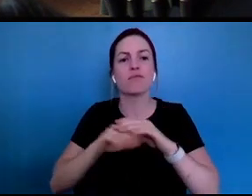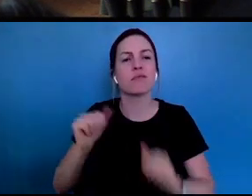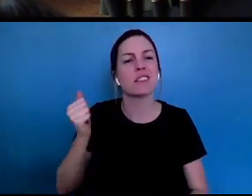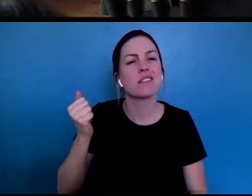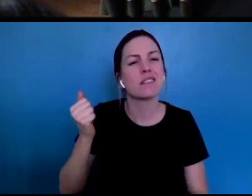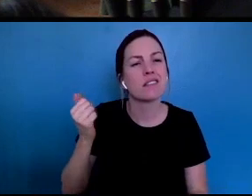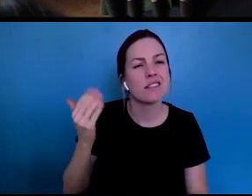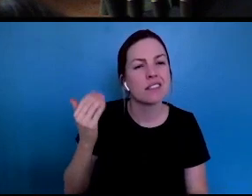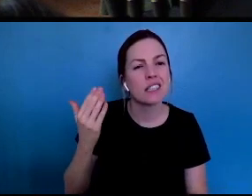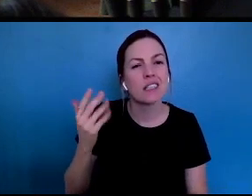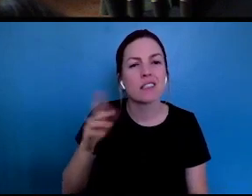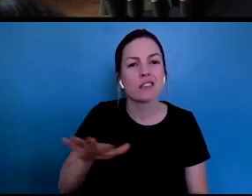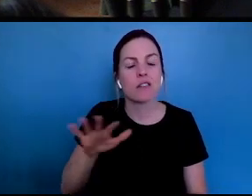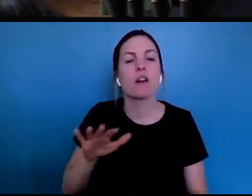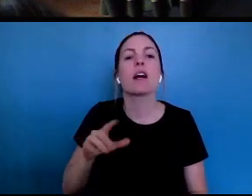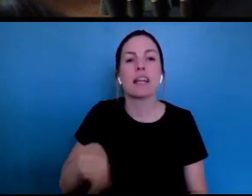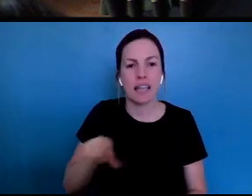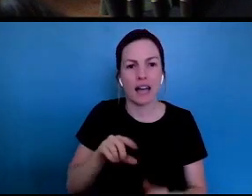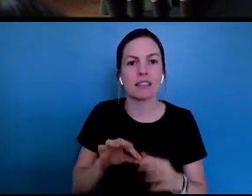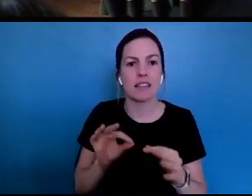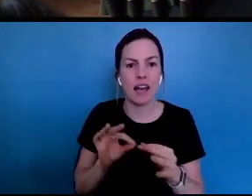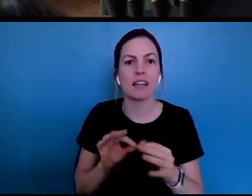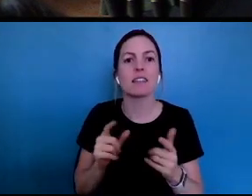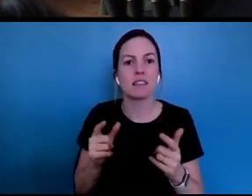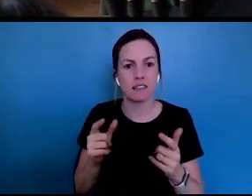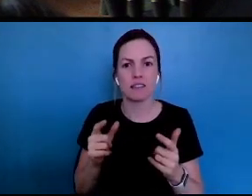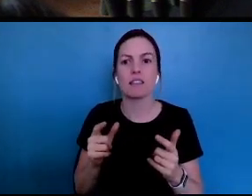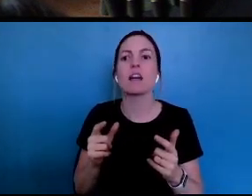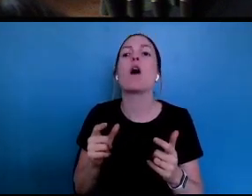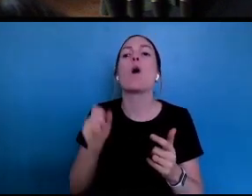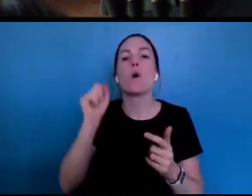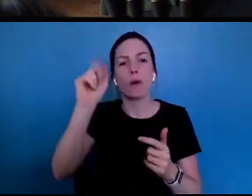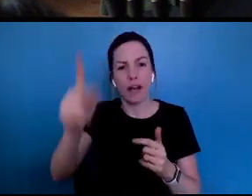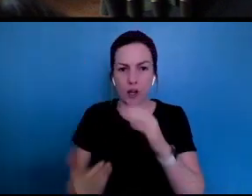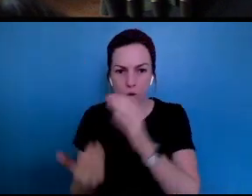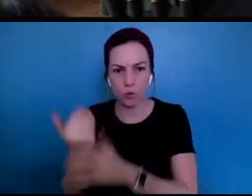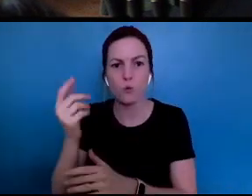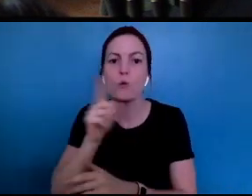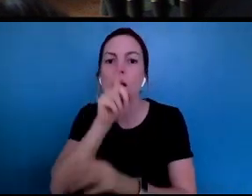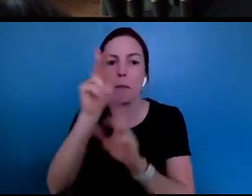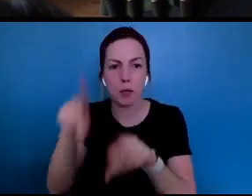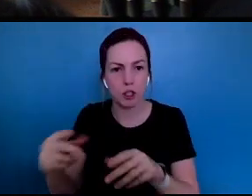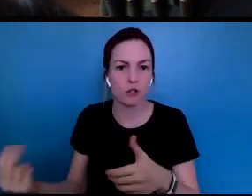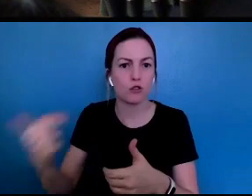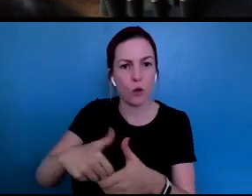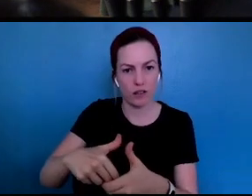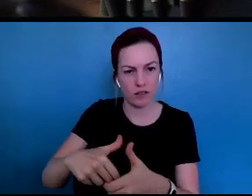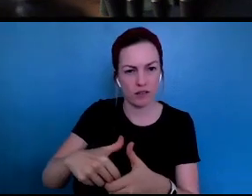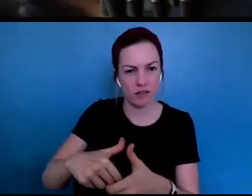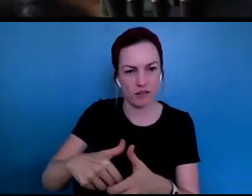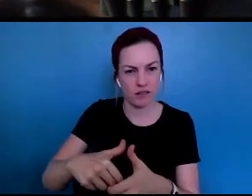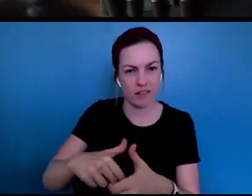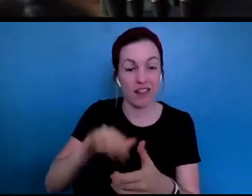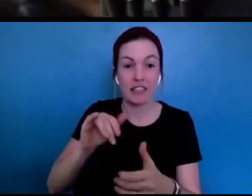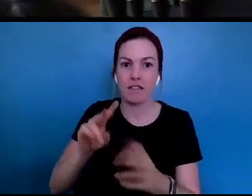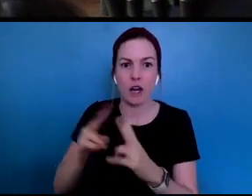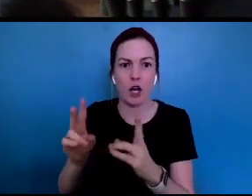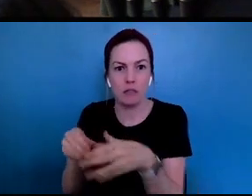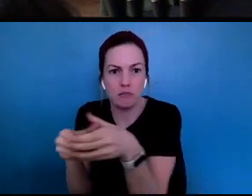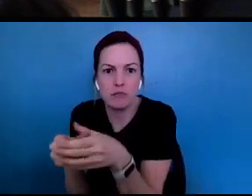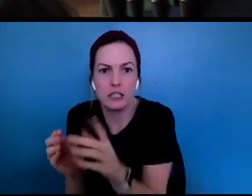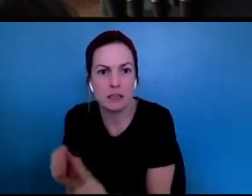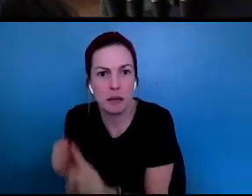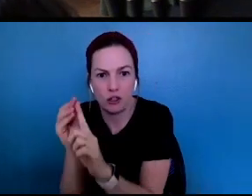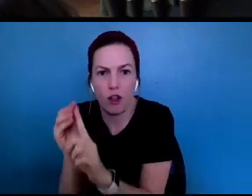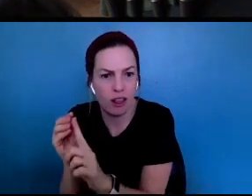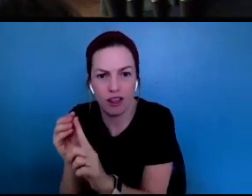can vouch for a new real person into the Web of Trust. So that's like very niche, right? It's something geeks do.